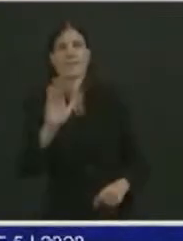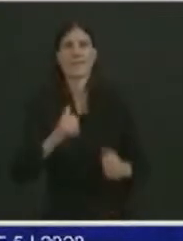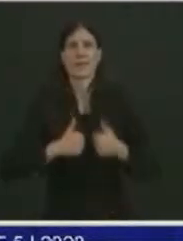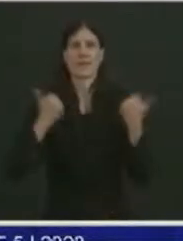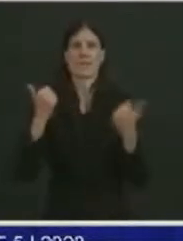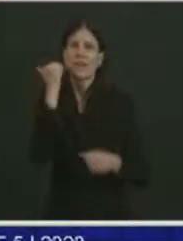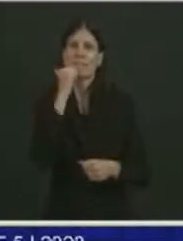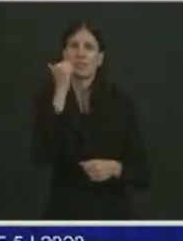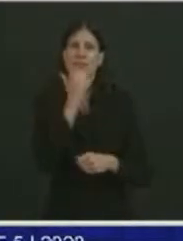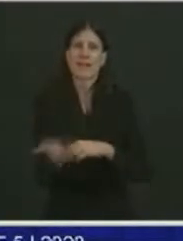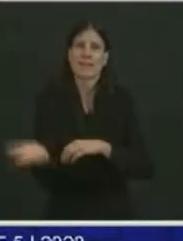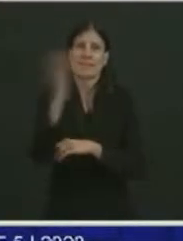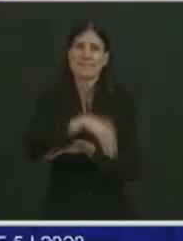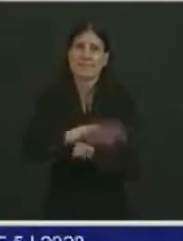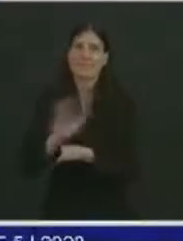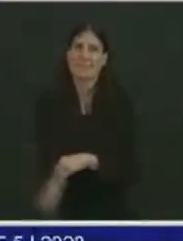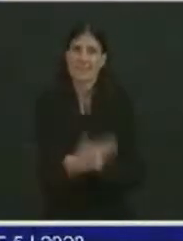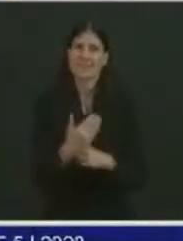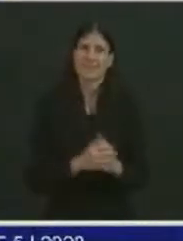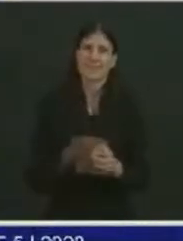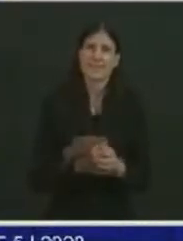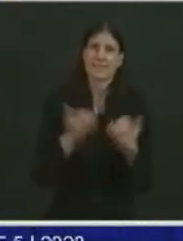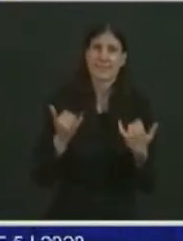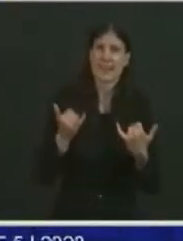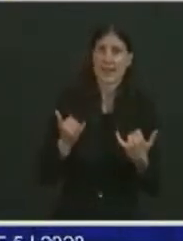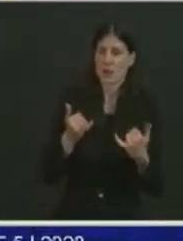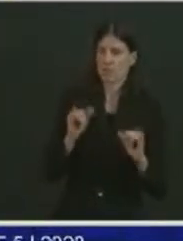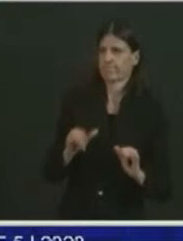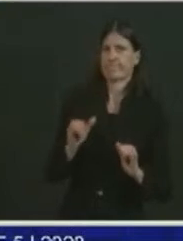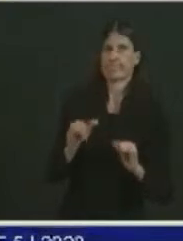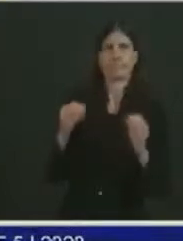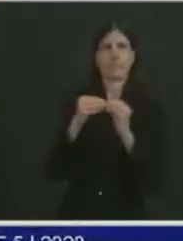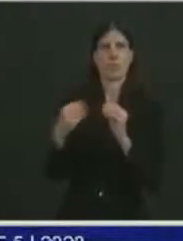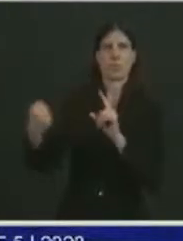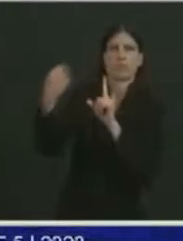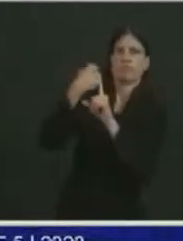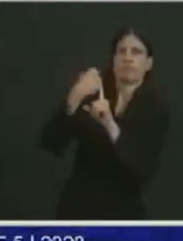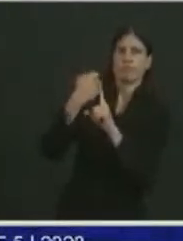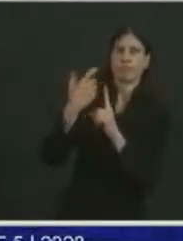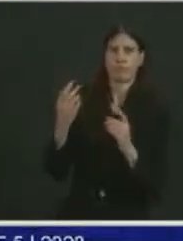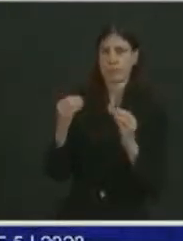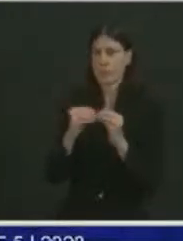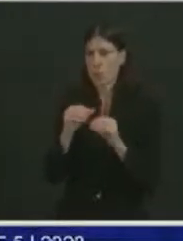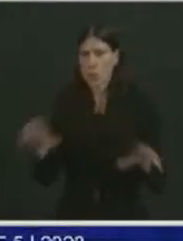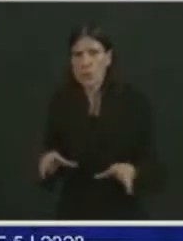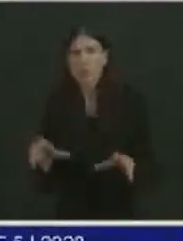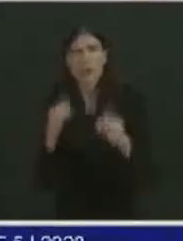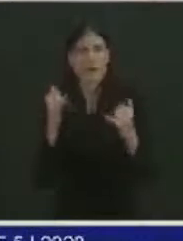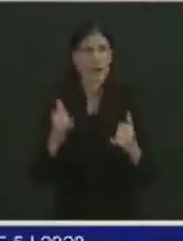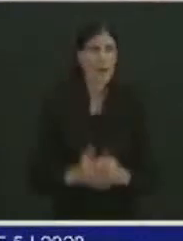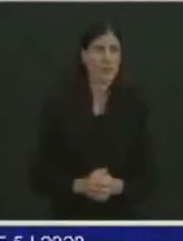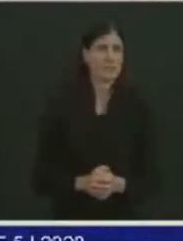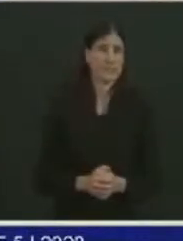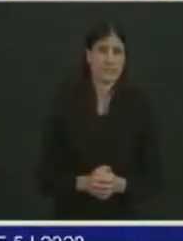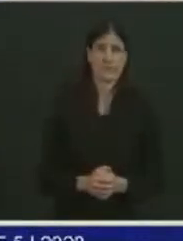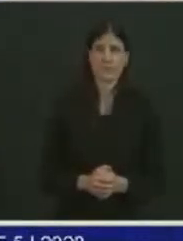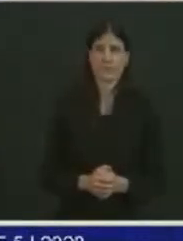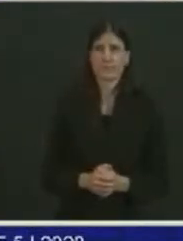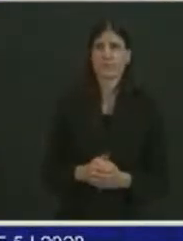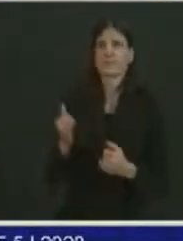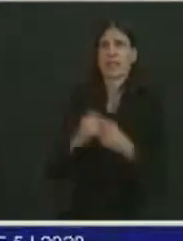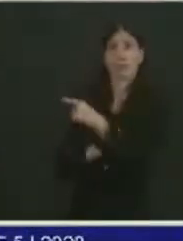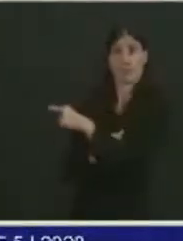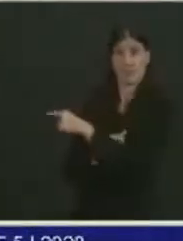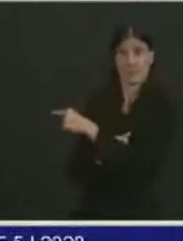that, God, we've got a lot more work to do. Can we just ask Dr. Scott, you're going to attend the rally, just your